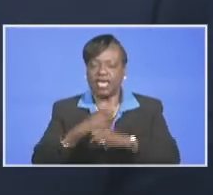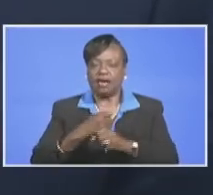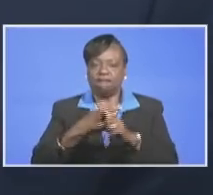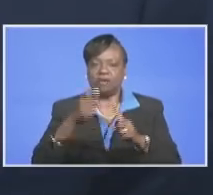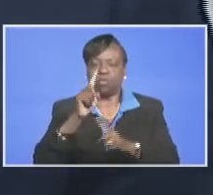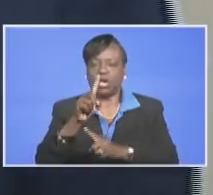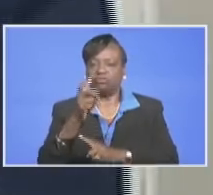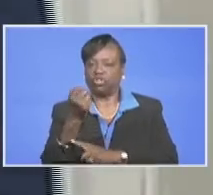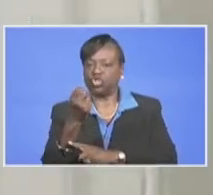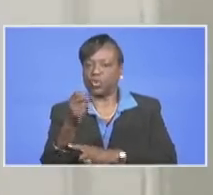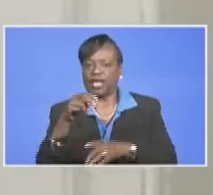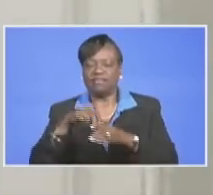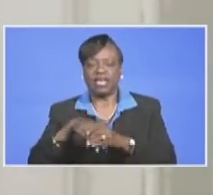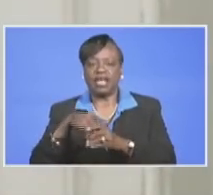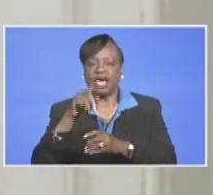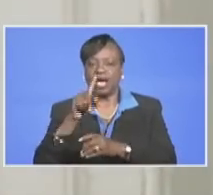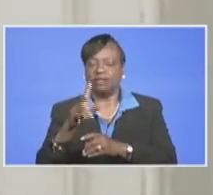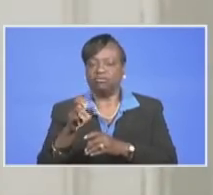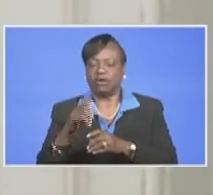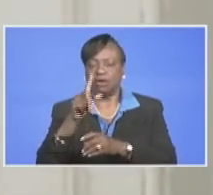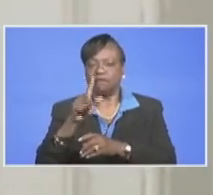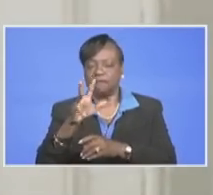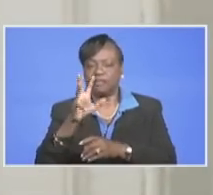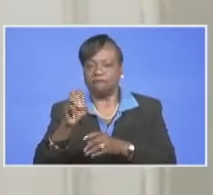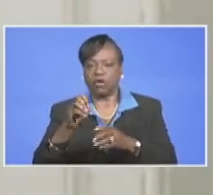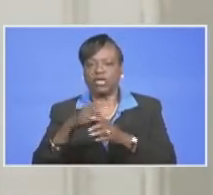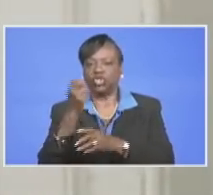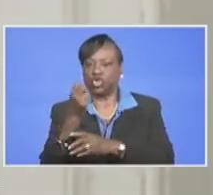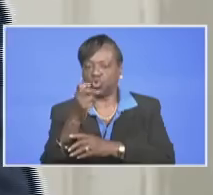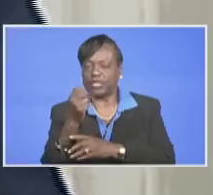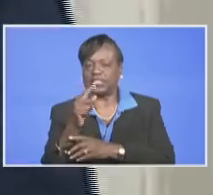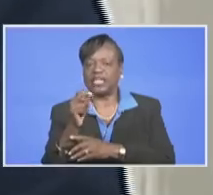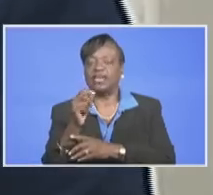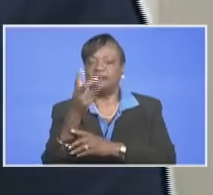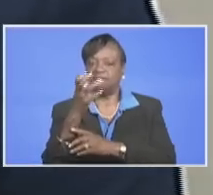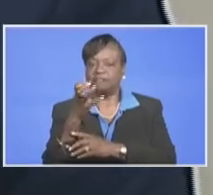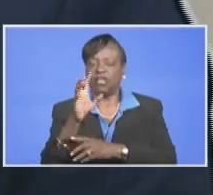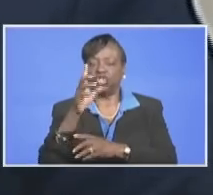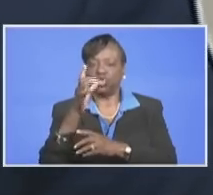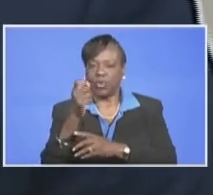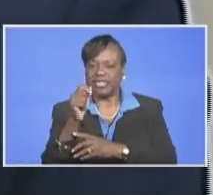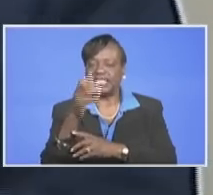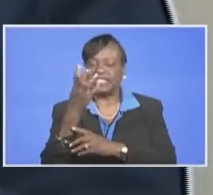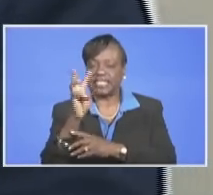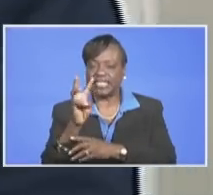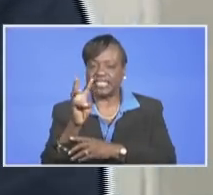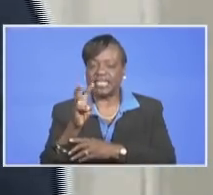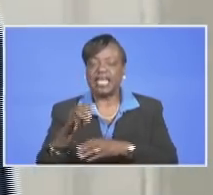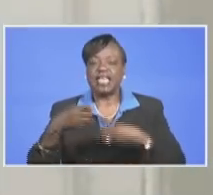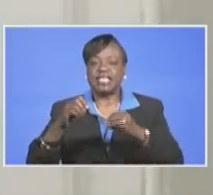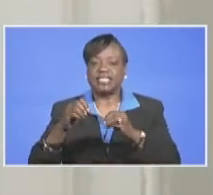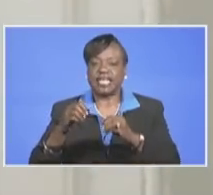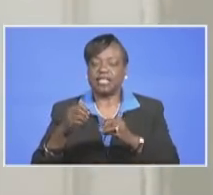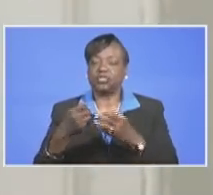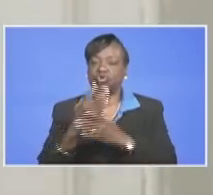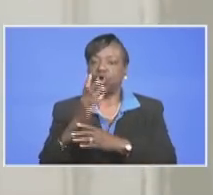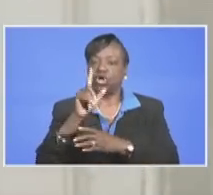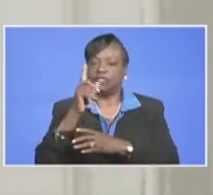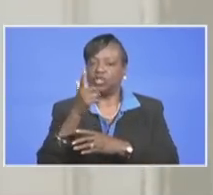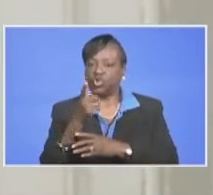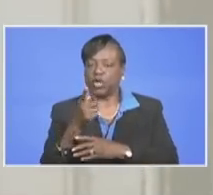in 2014 to $154 million in 2015. In 2016, their sales grew another $21 million